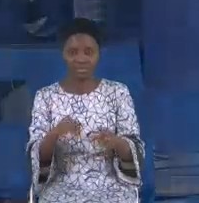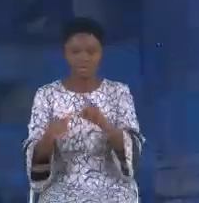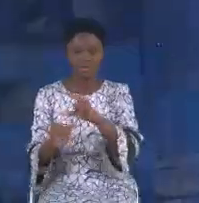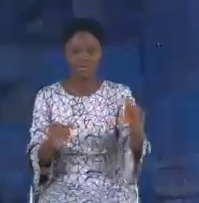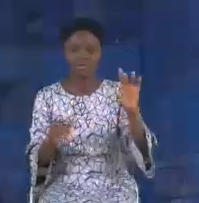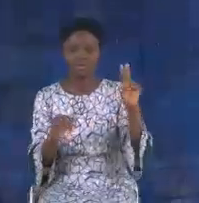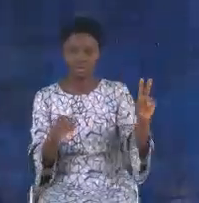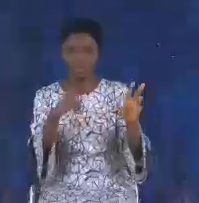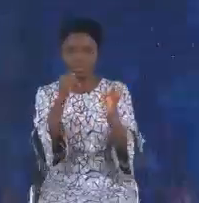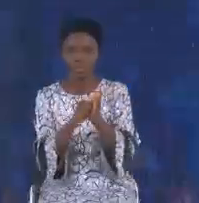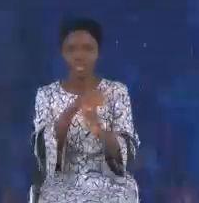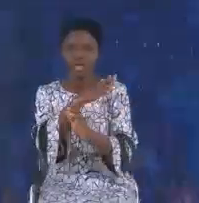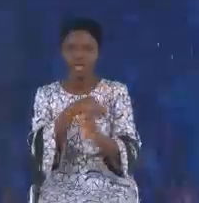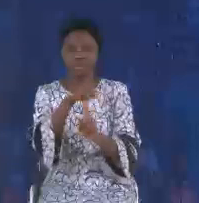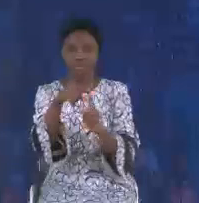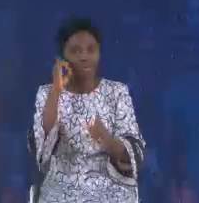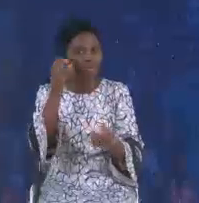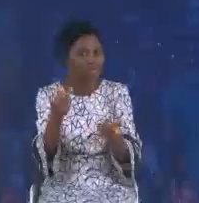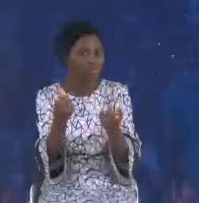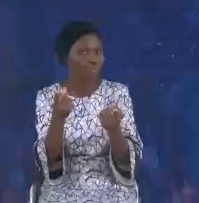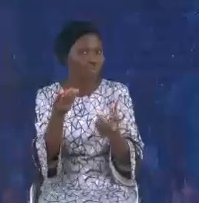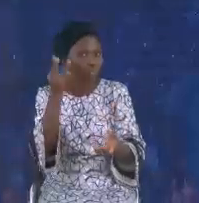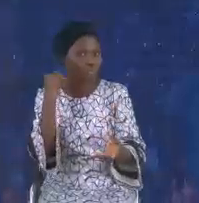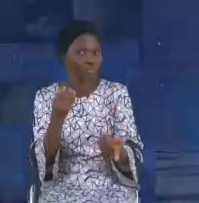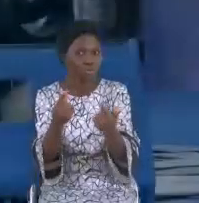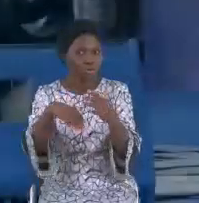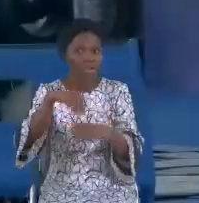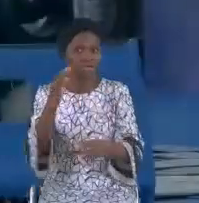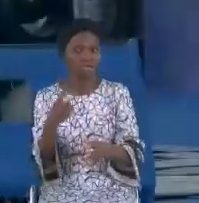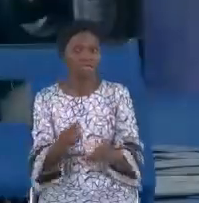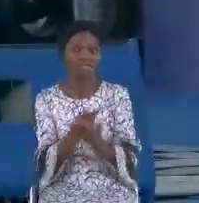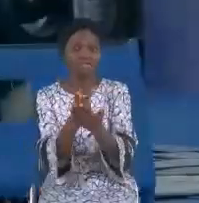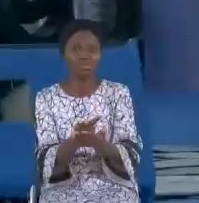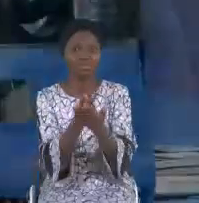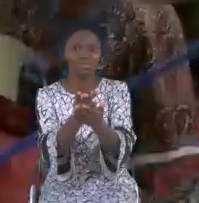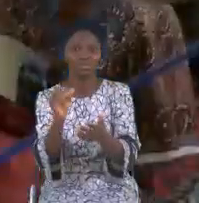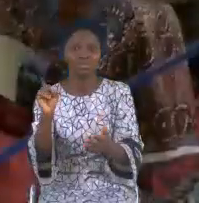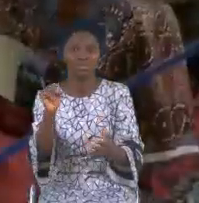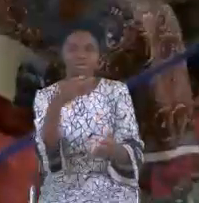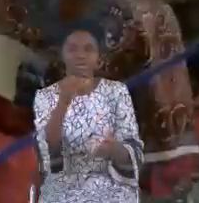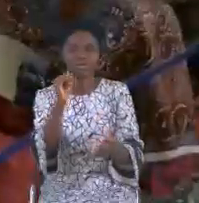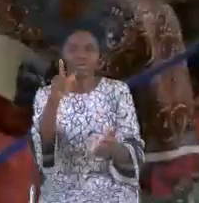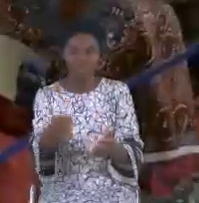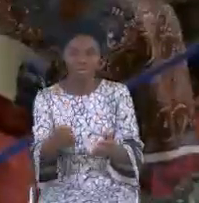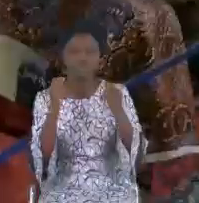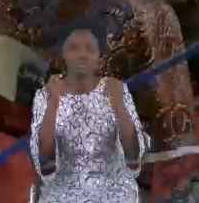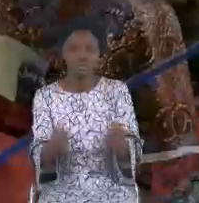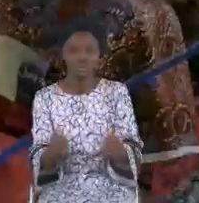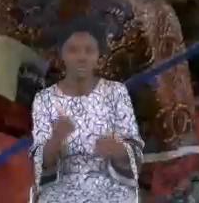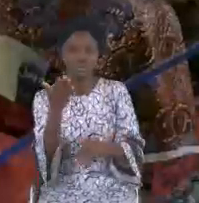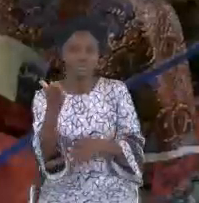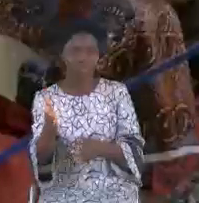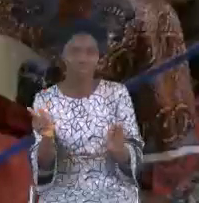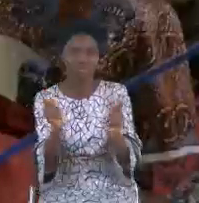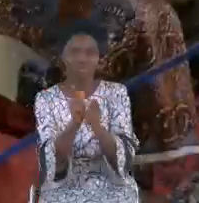come out of the ship, immediately there met him